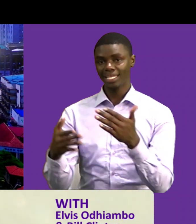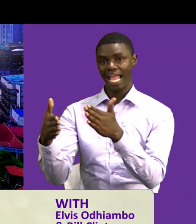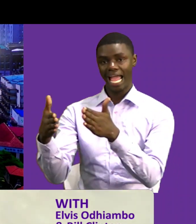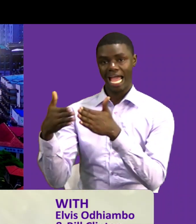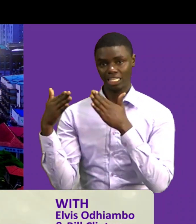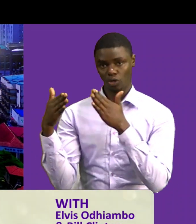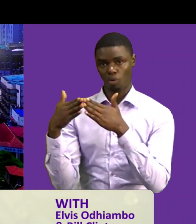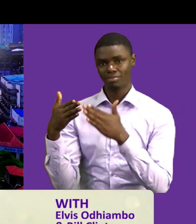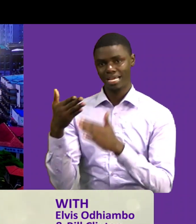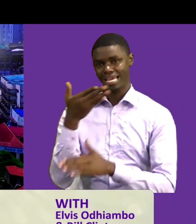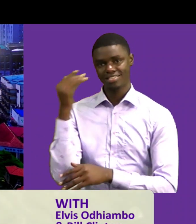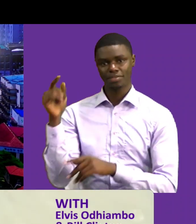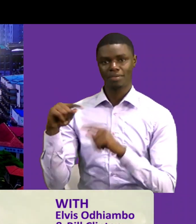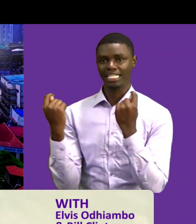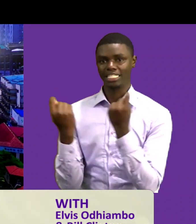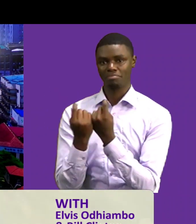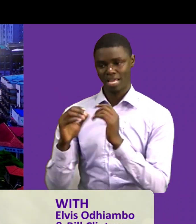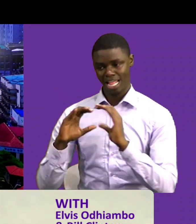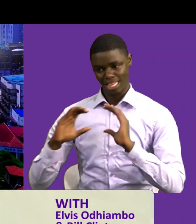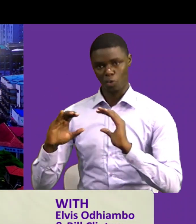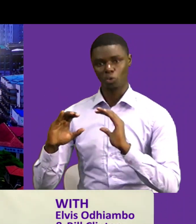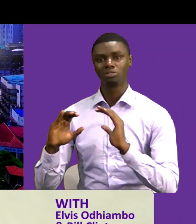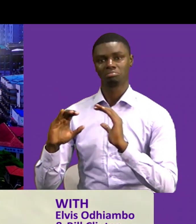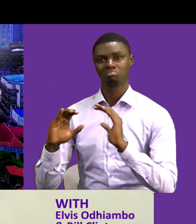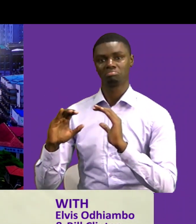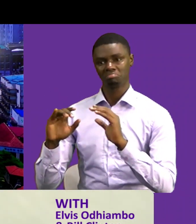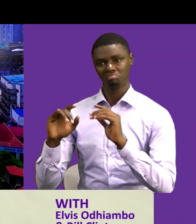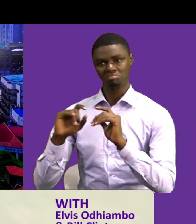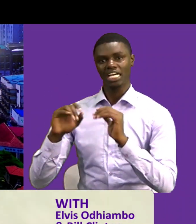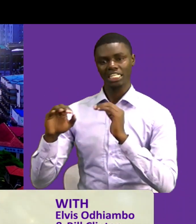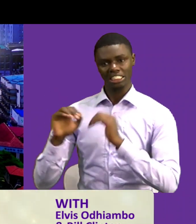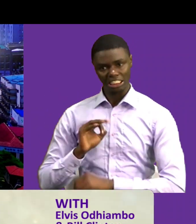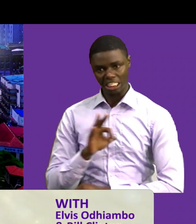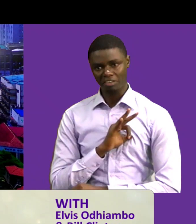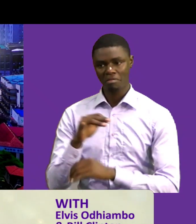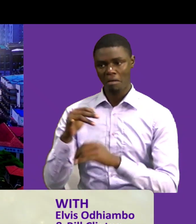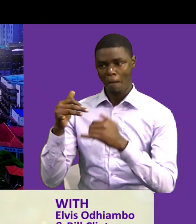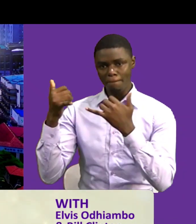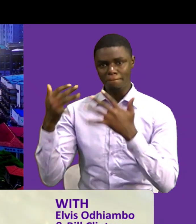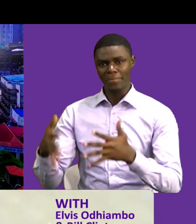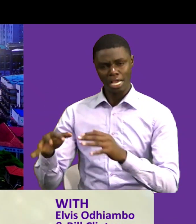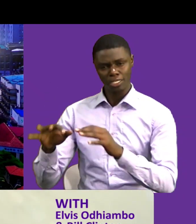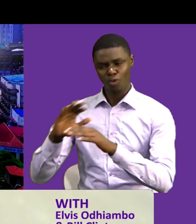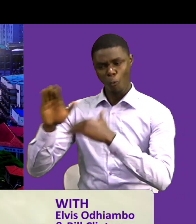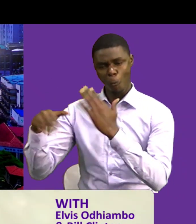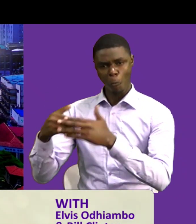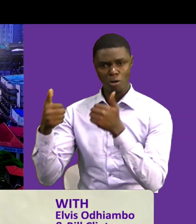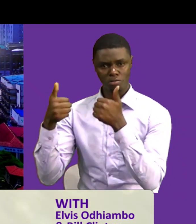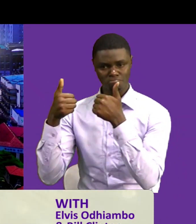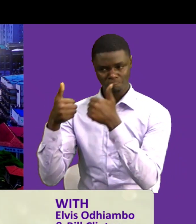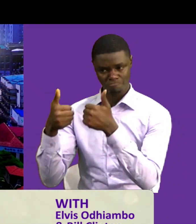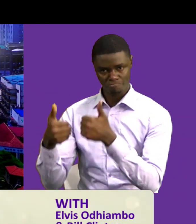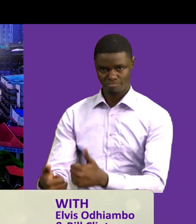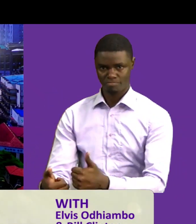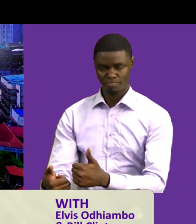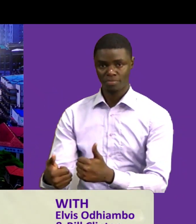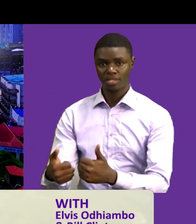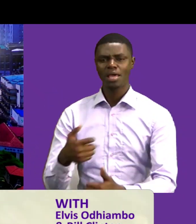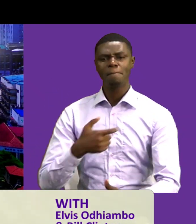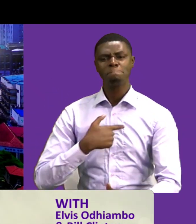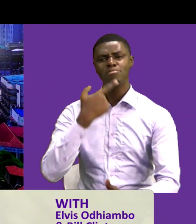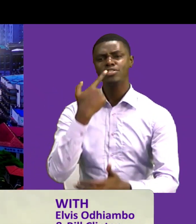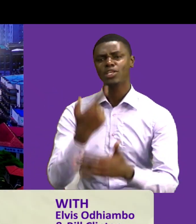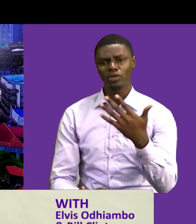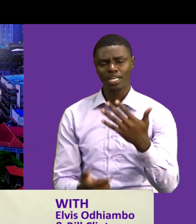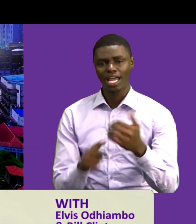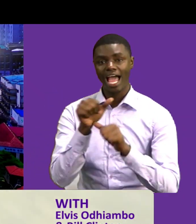Arsenal is a better team. The coach, the staff, and the players are fantastic. What I will